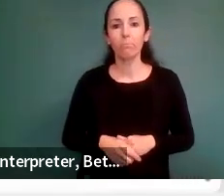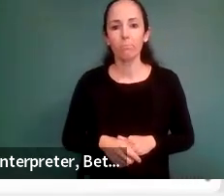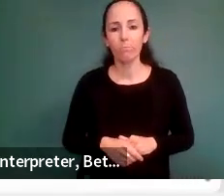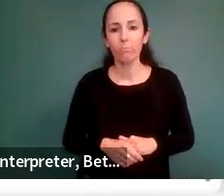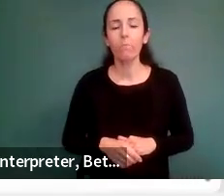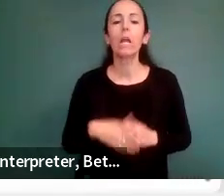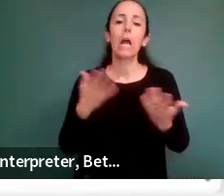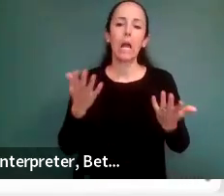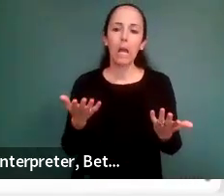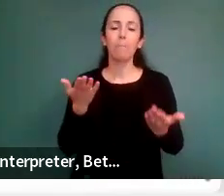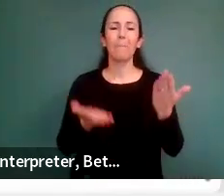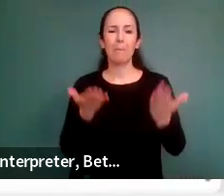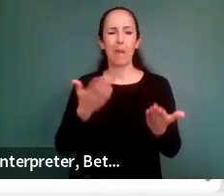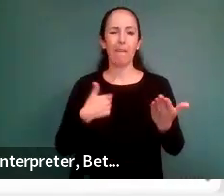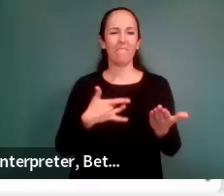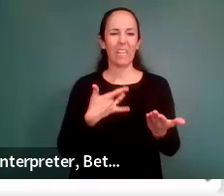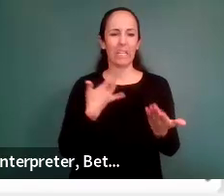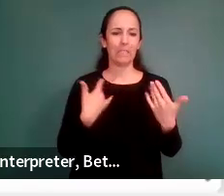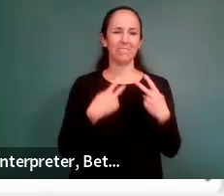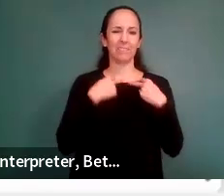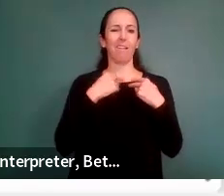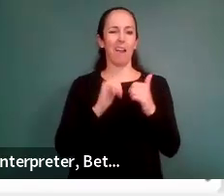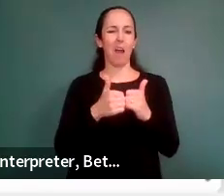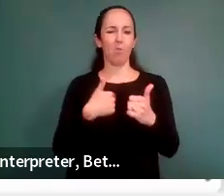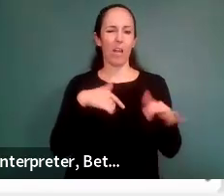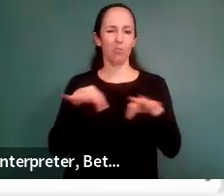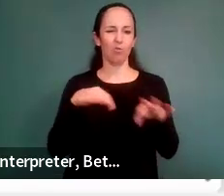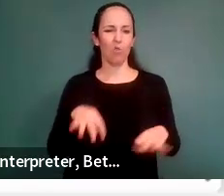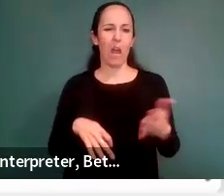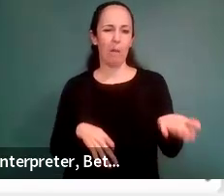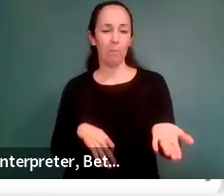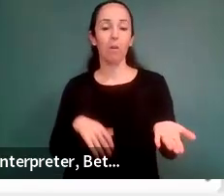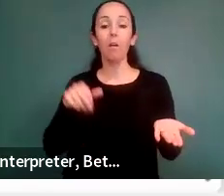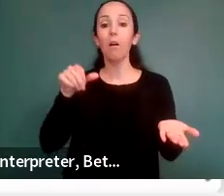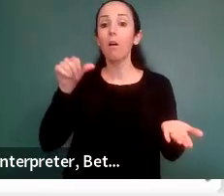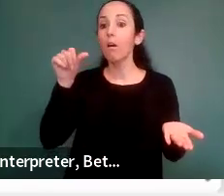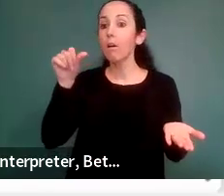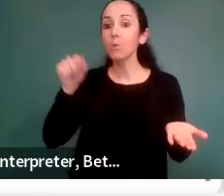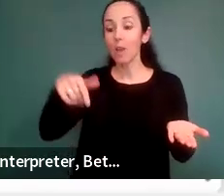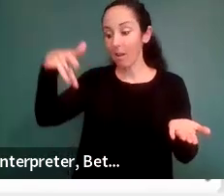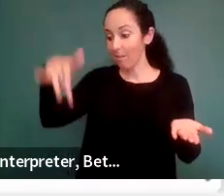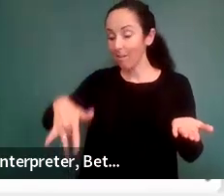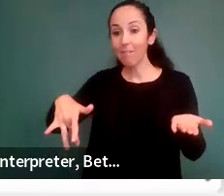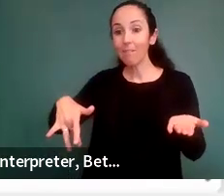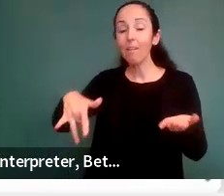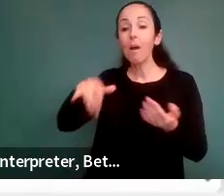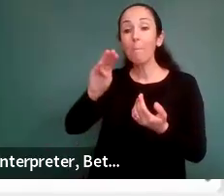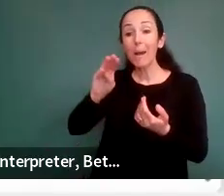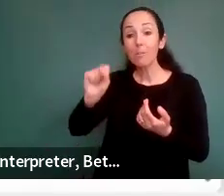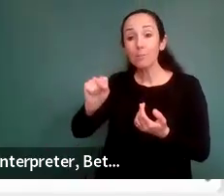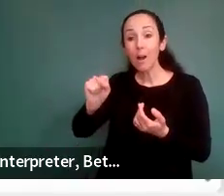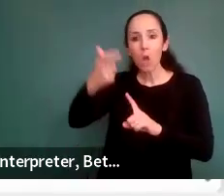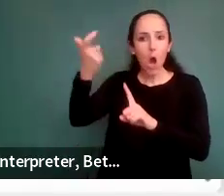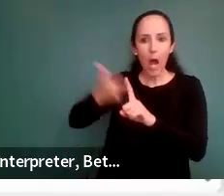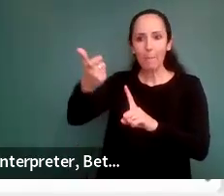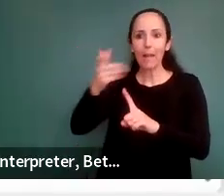time describing this image. Generate description button. I can have Microsoft help me generate